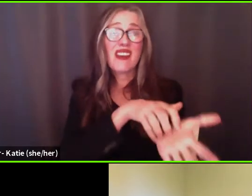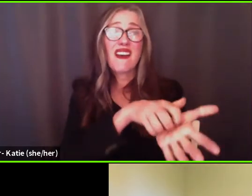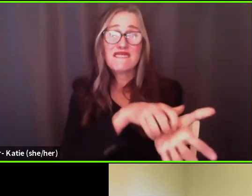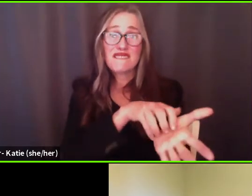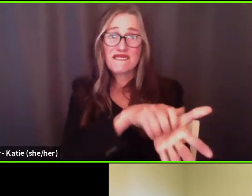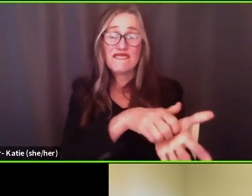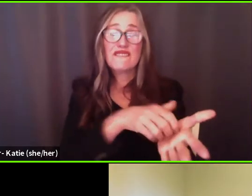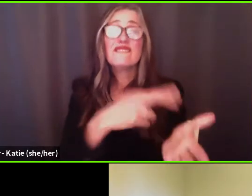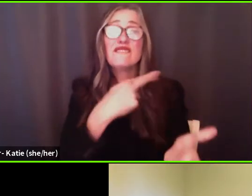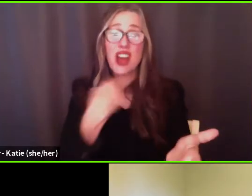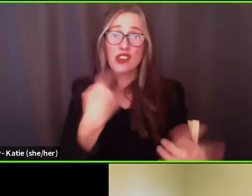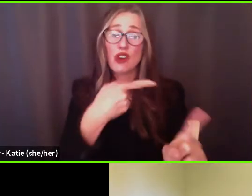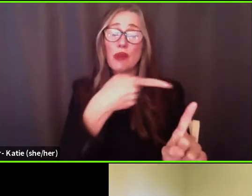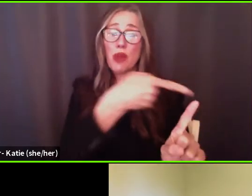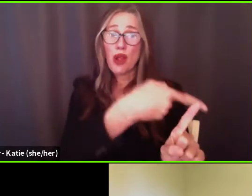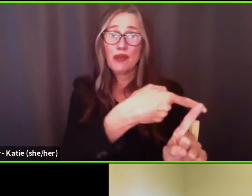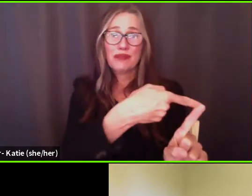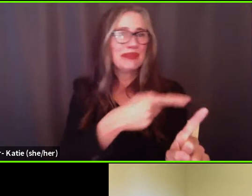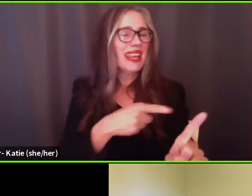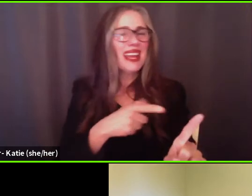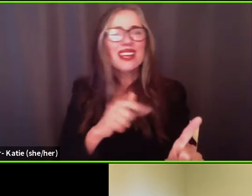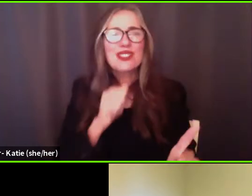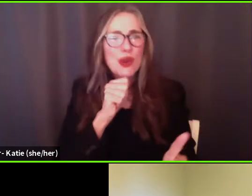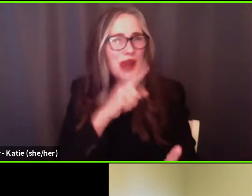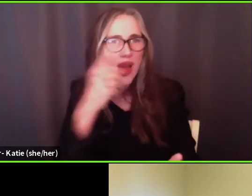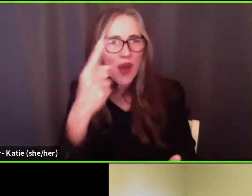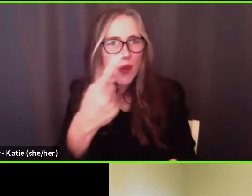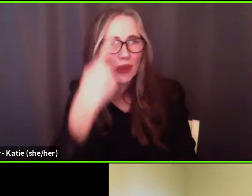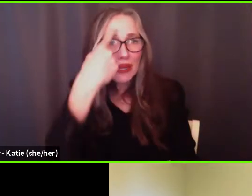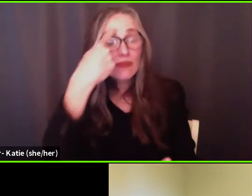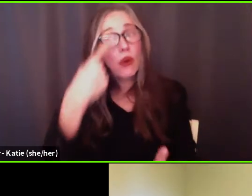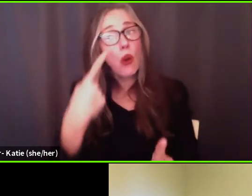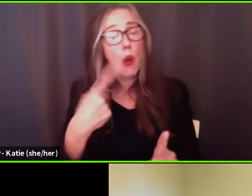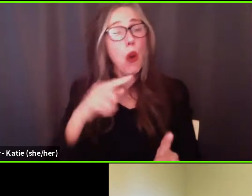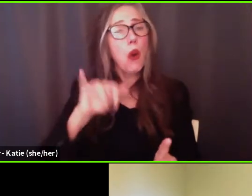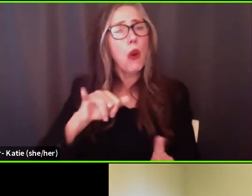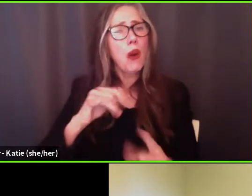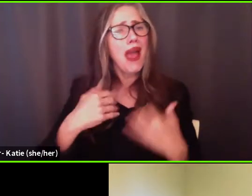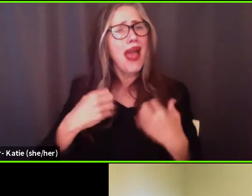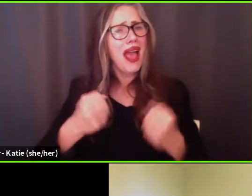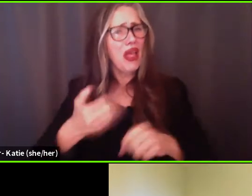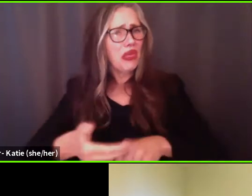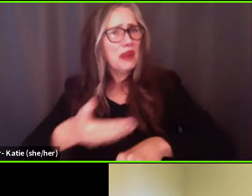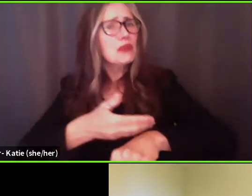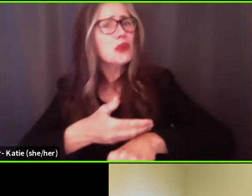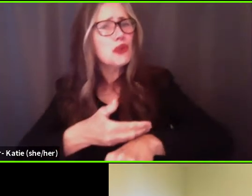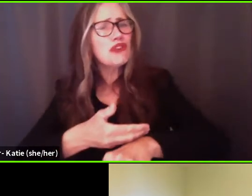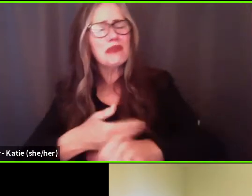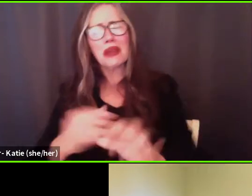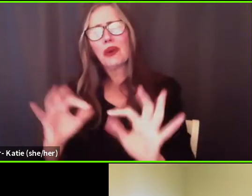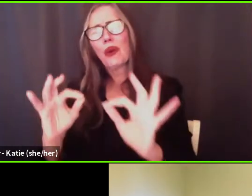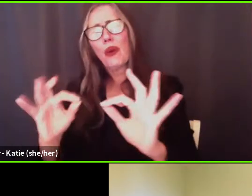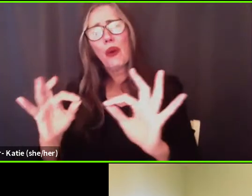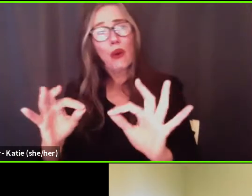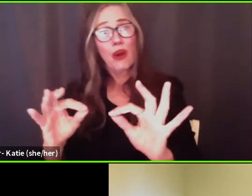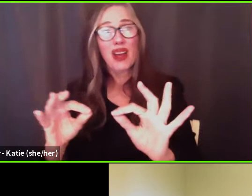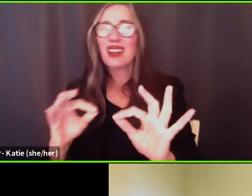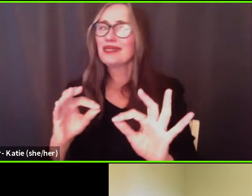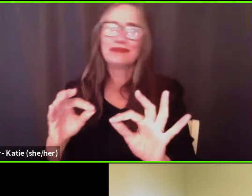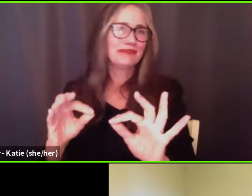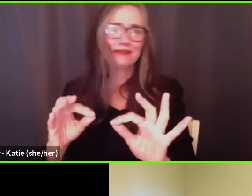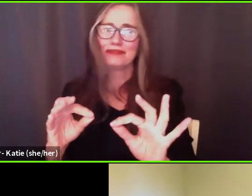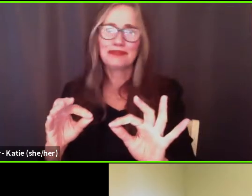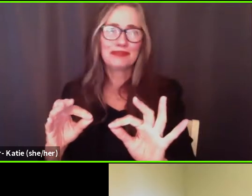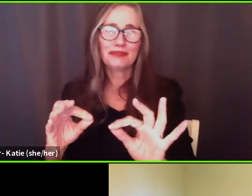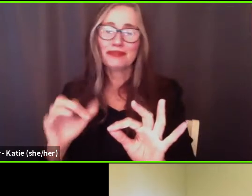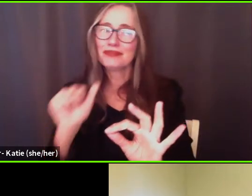genuine effort at health improvement and understanding it as a part of a broader kind of project of violence that is used